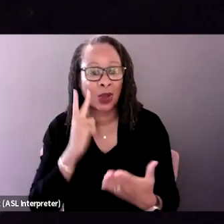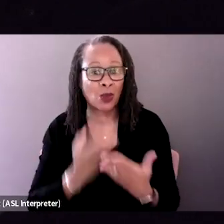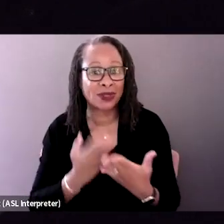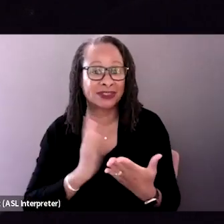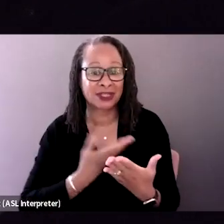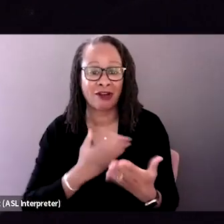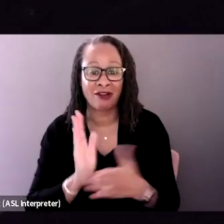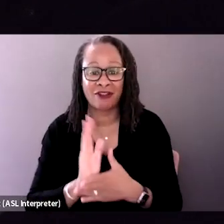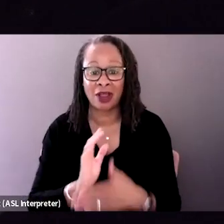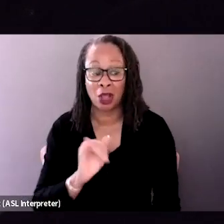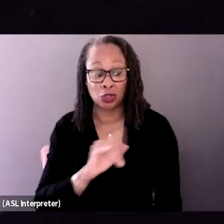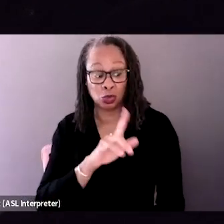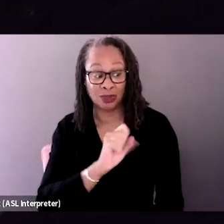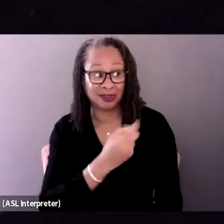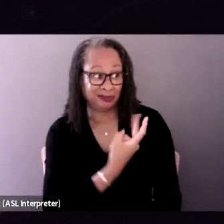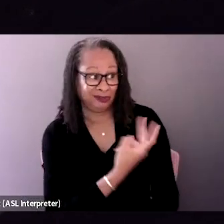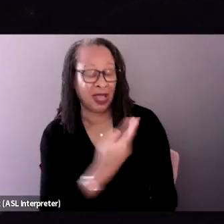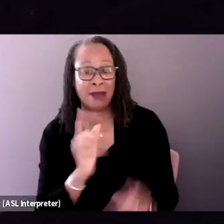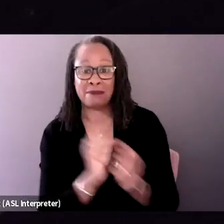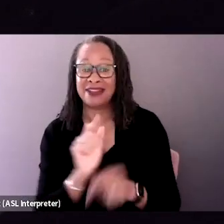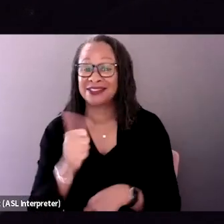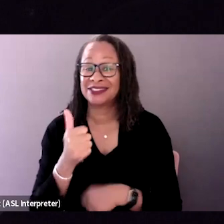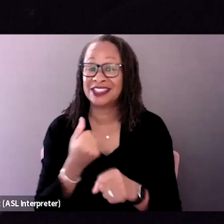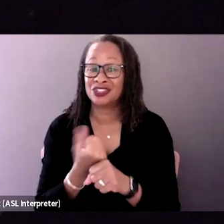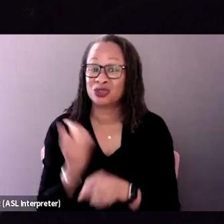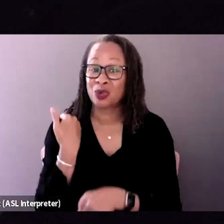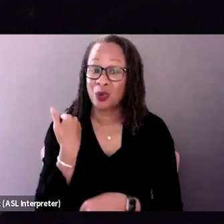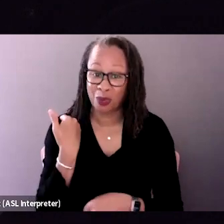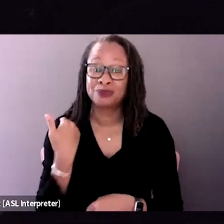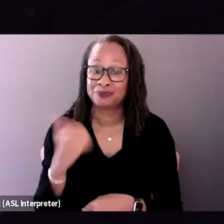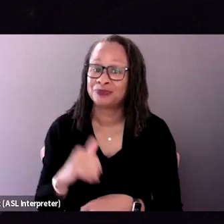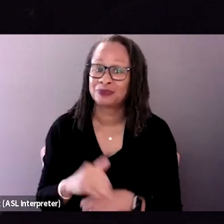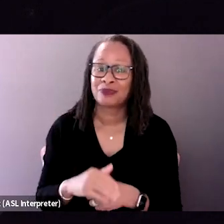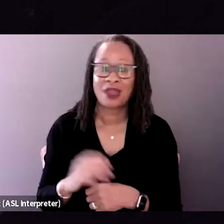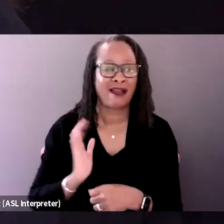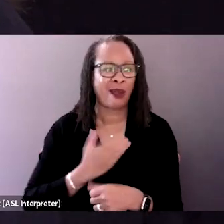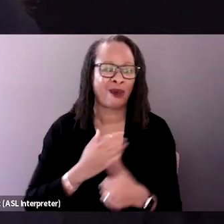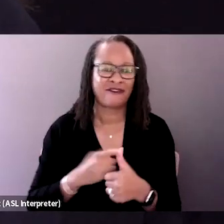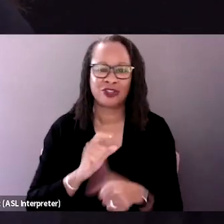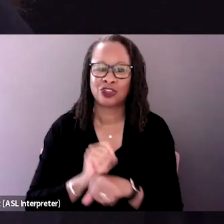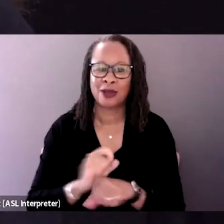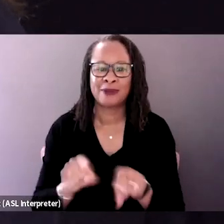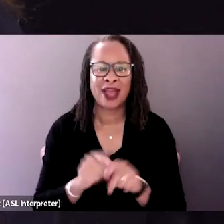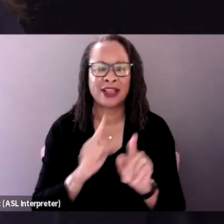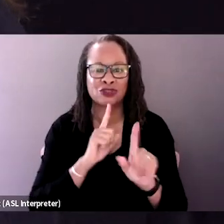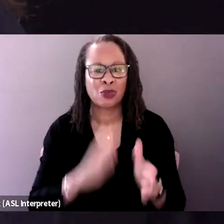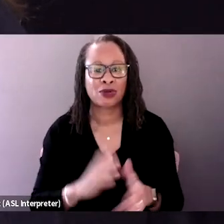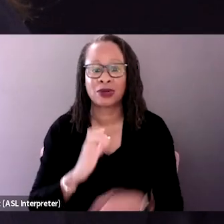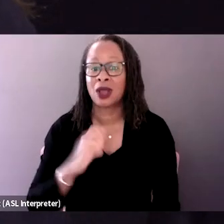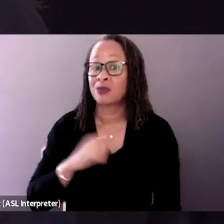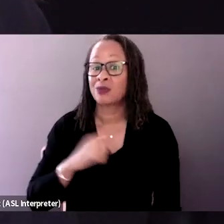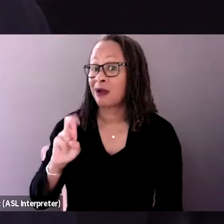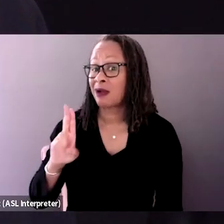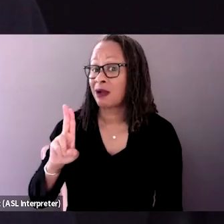film. Jules and I met 10 years ago at our first reporting jobs. We were cub reporters in a newsroom